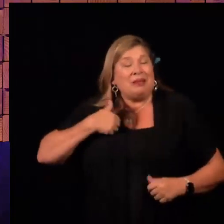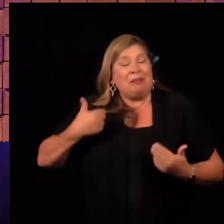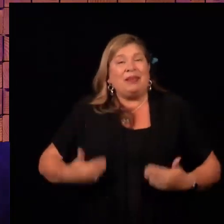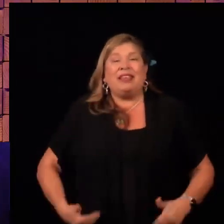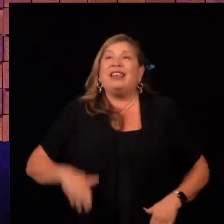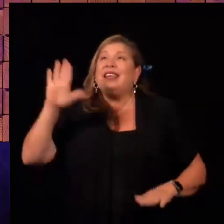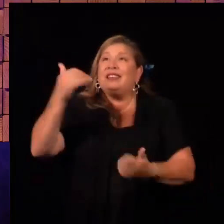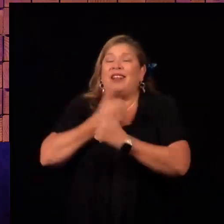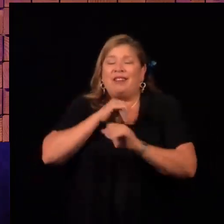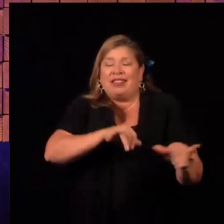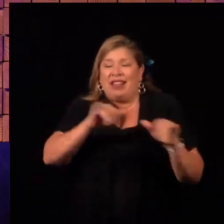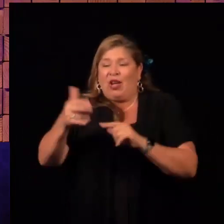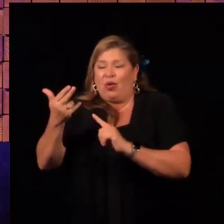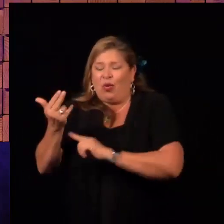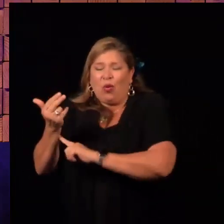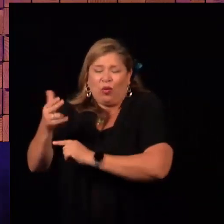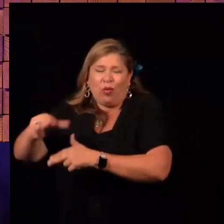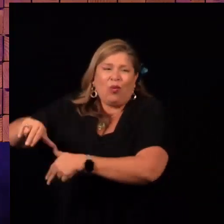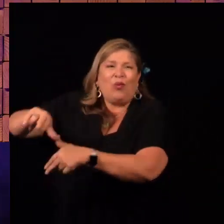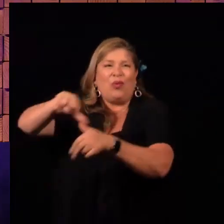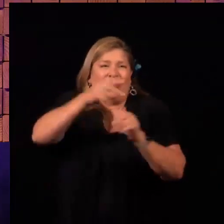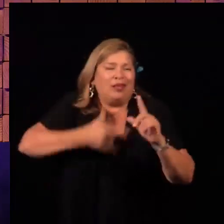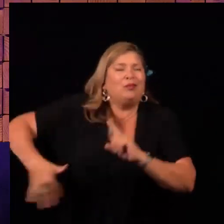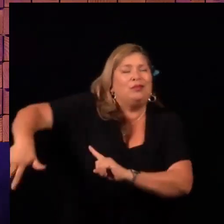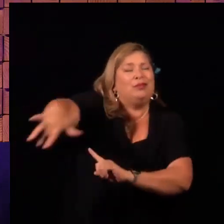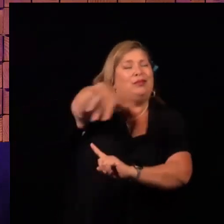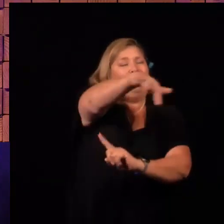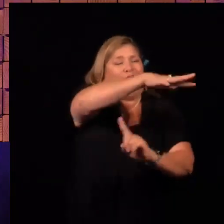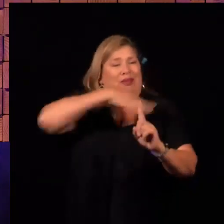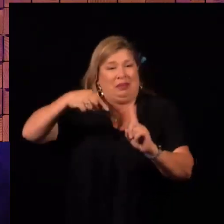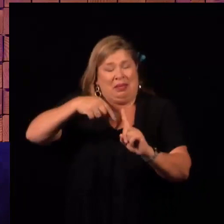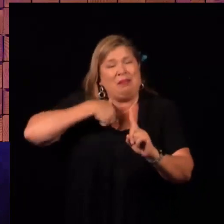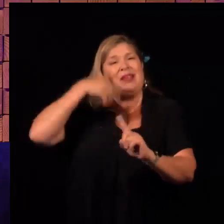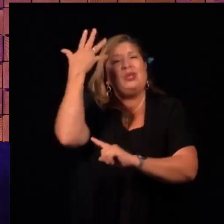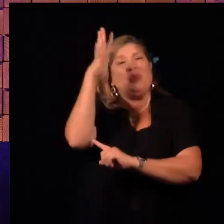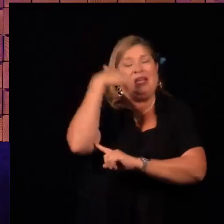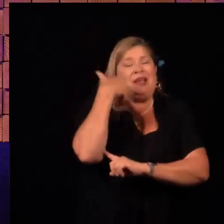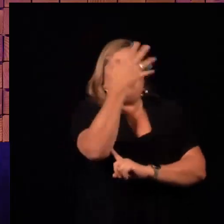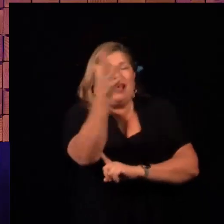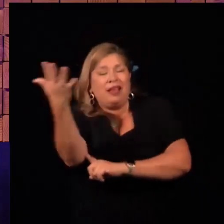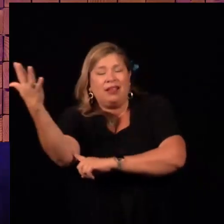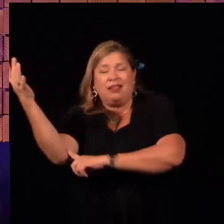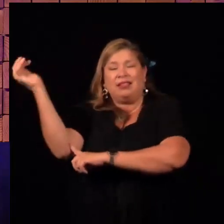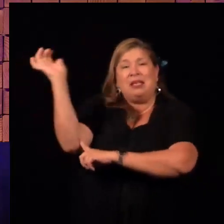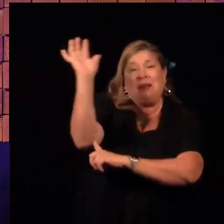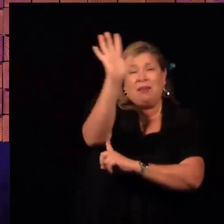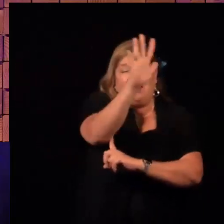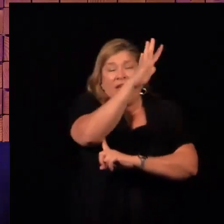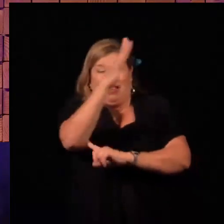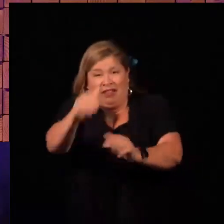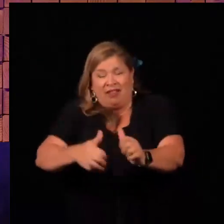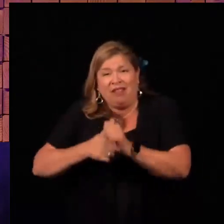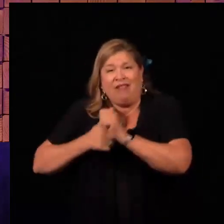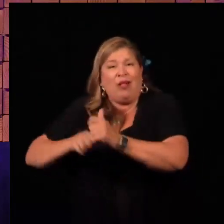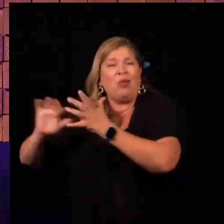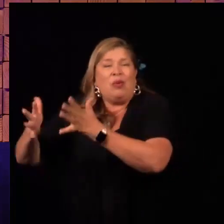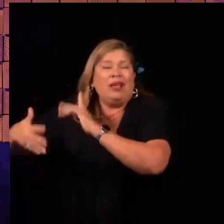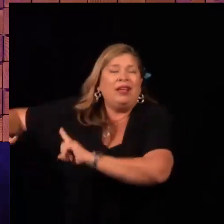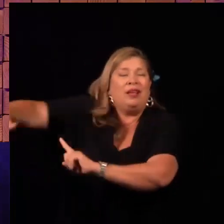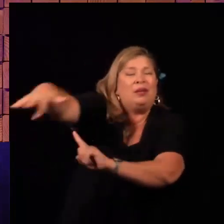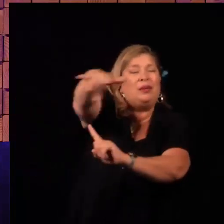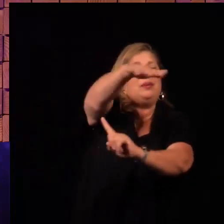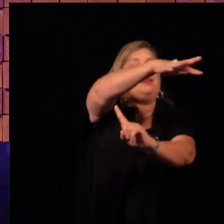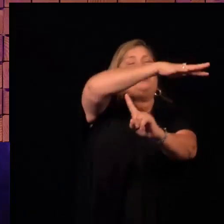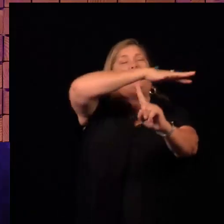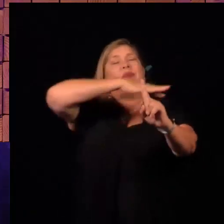Love's like a hurricane. I am a tree bending beneath the weight of his